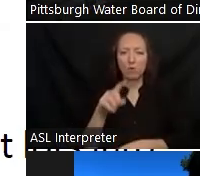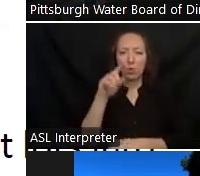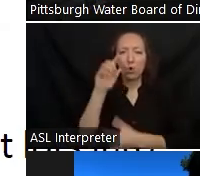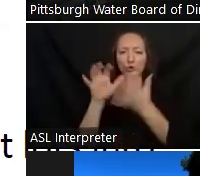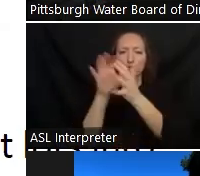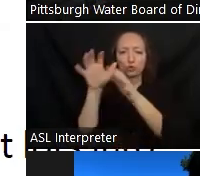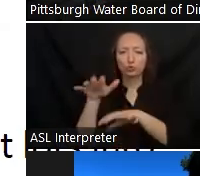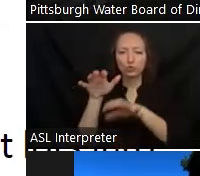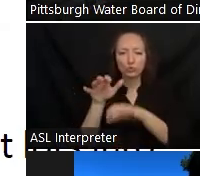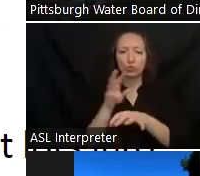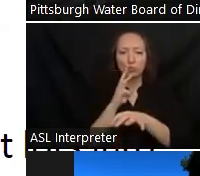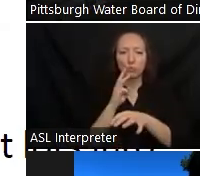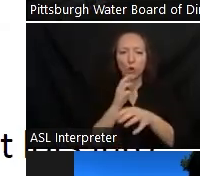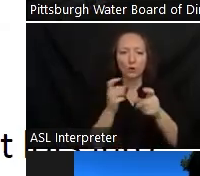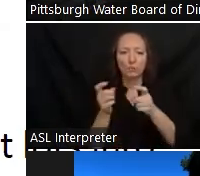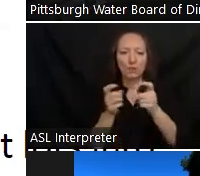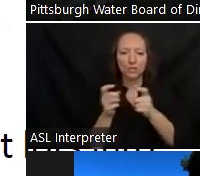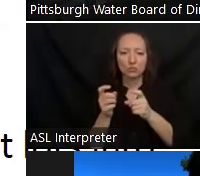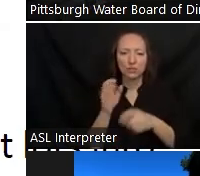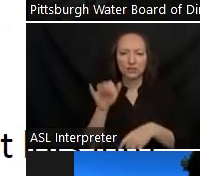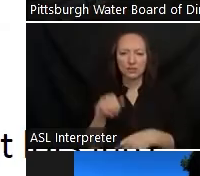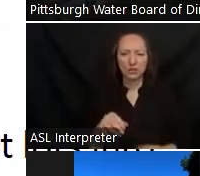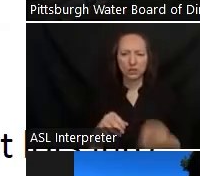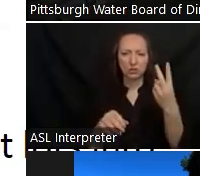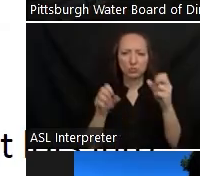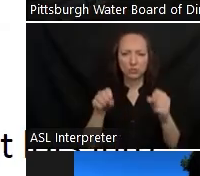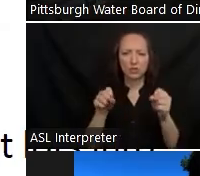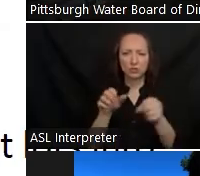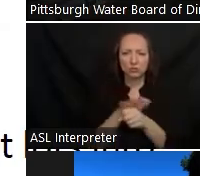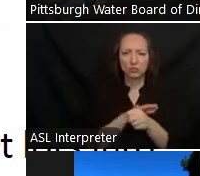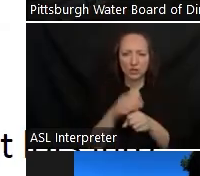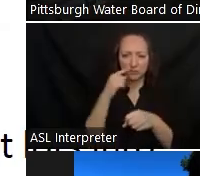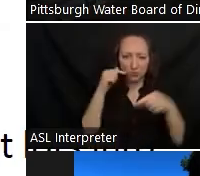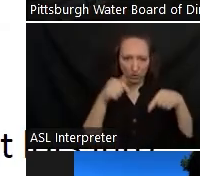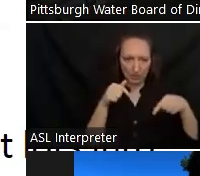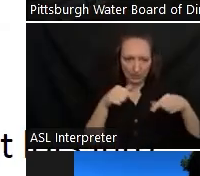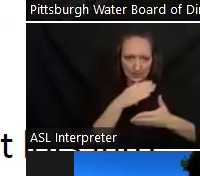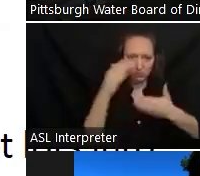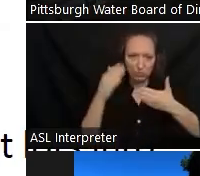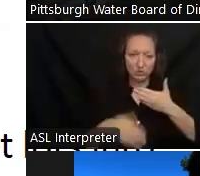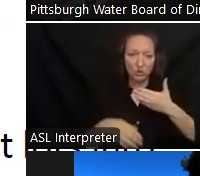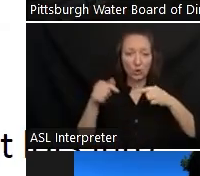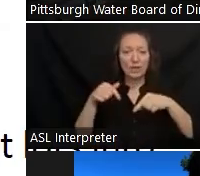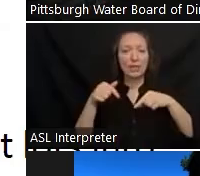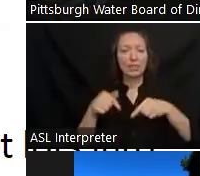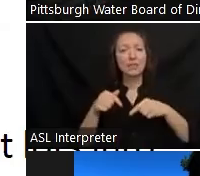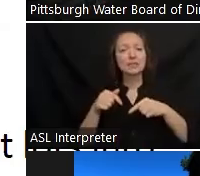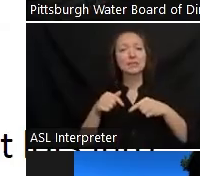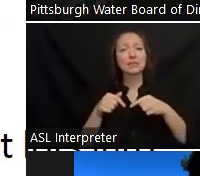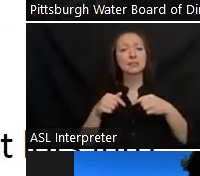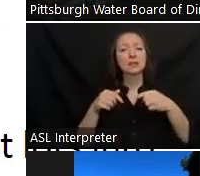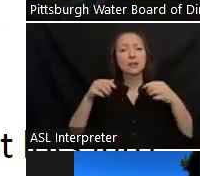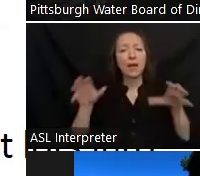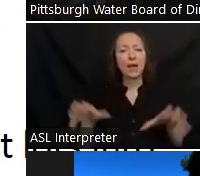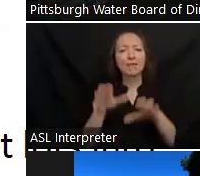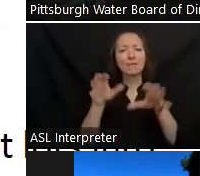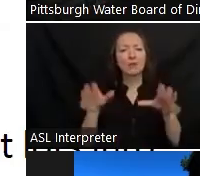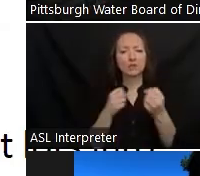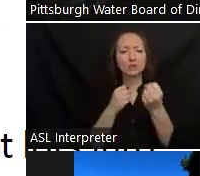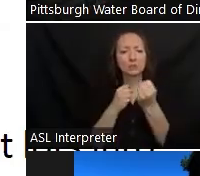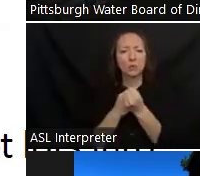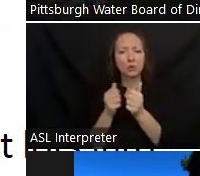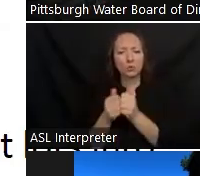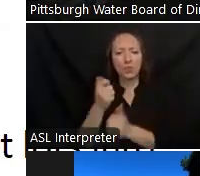coming out of this effort. I will say this effort supported by a grant from Water Now Alliance, and the team is